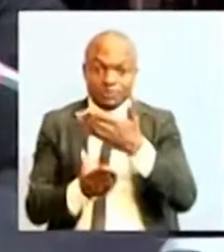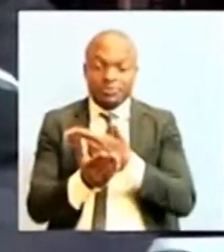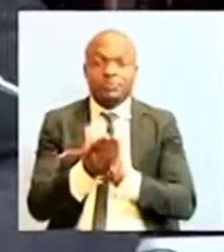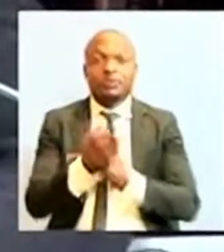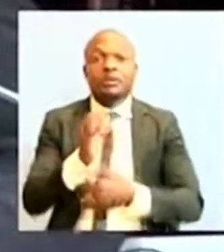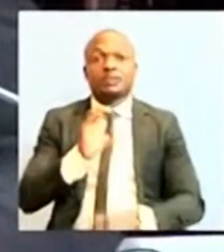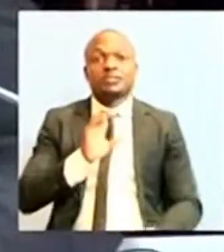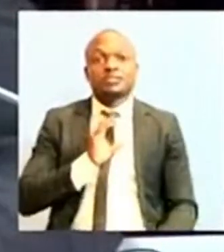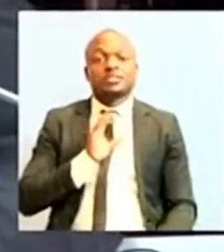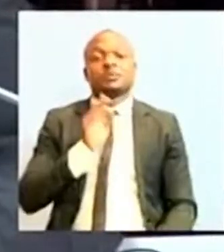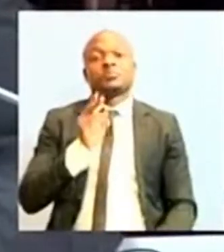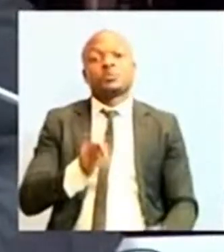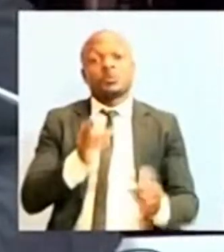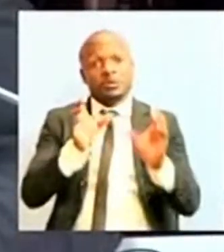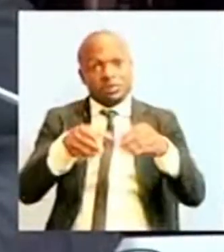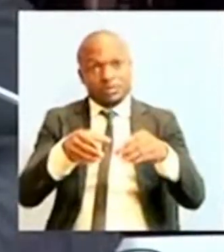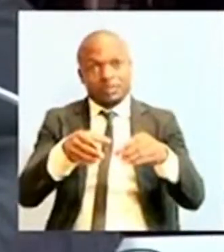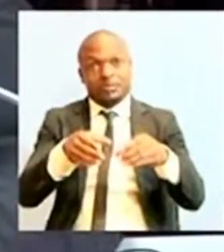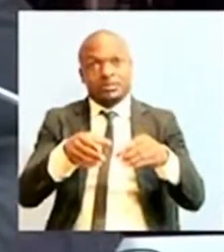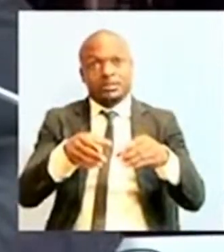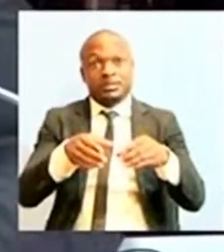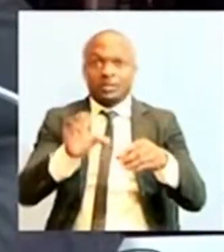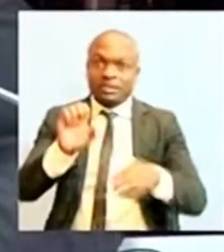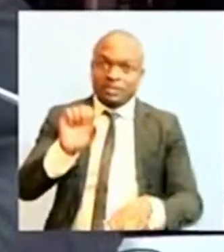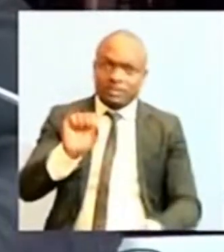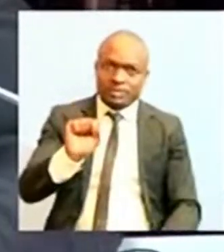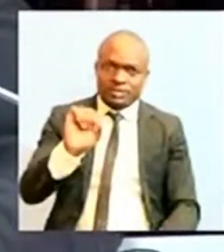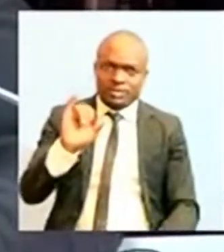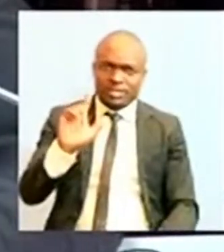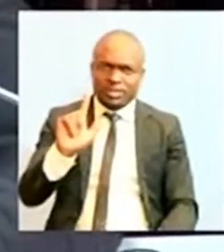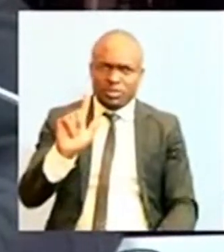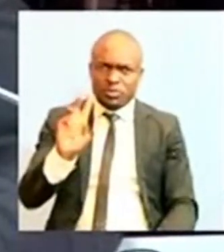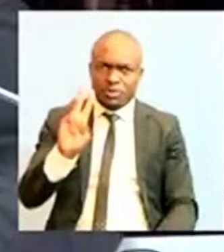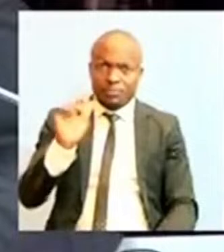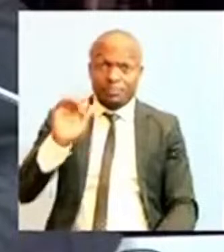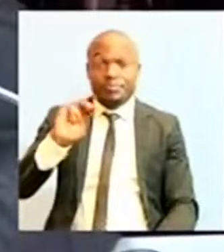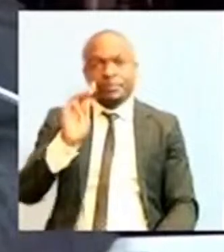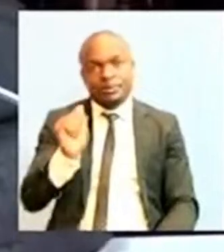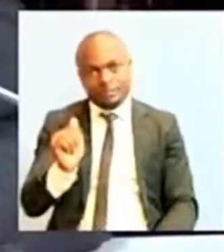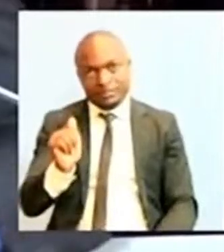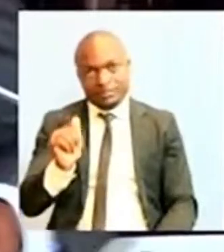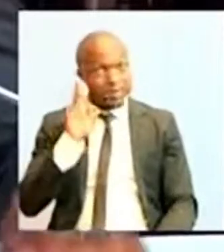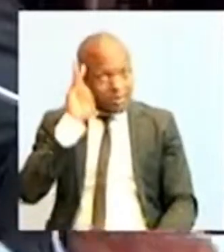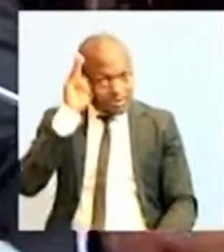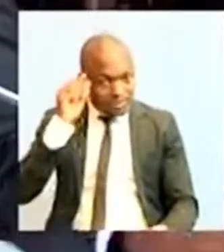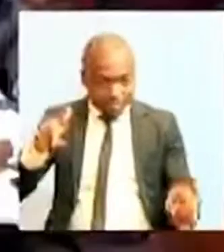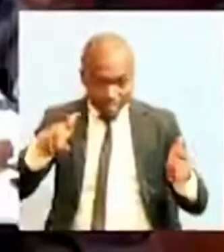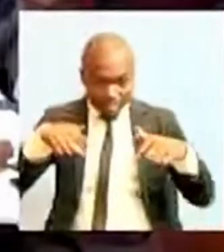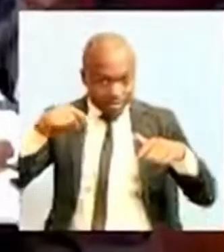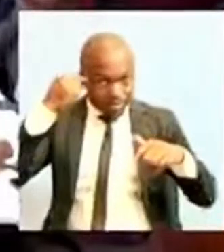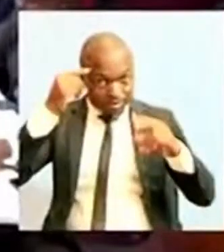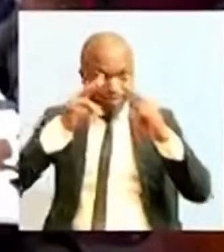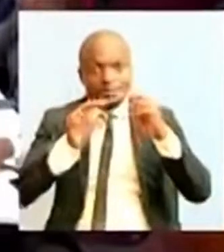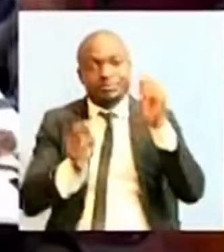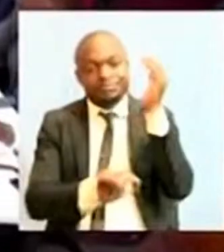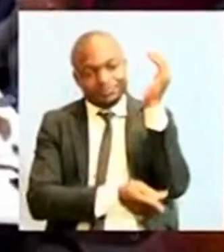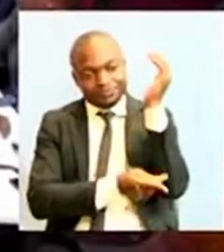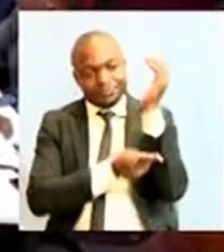Council. I'm Edwin Sirwimba from Ministry of Local Government and Rural Development. Thank you.